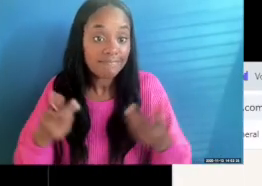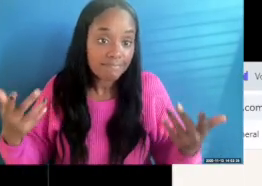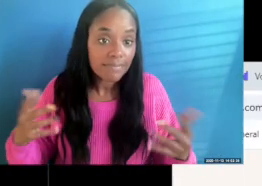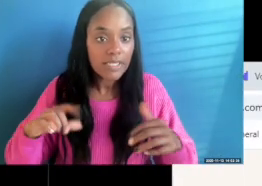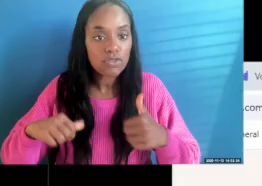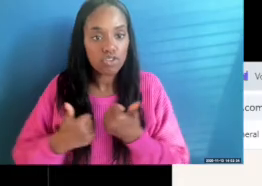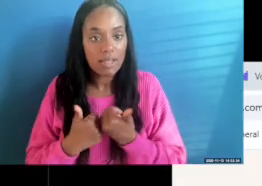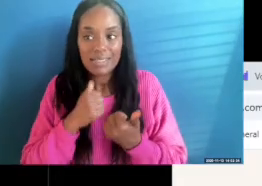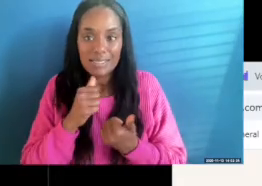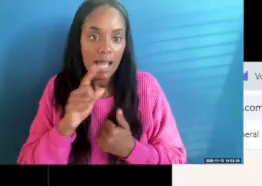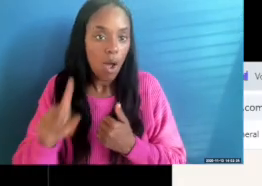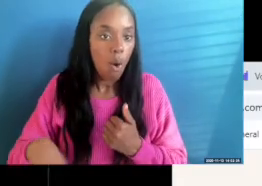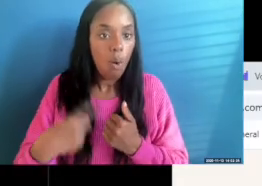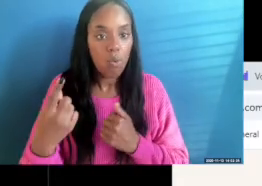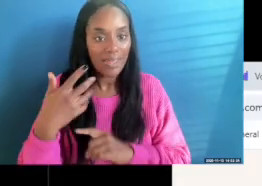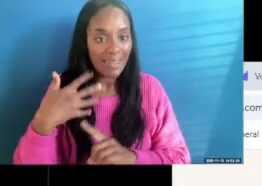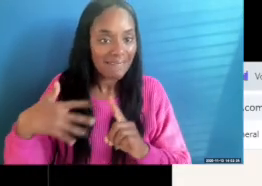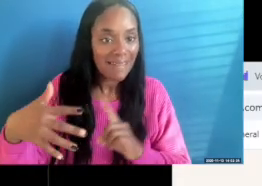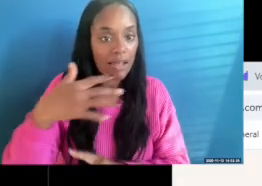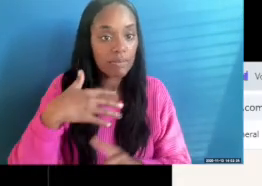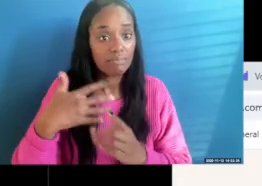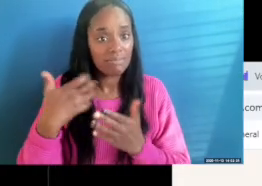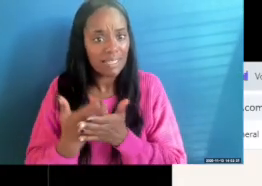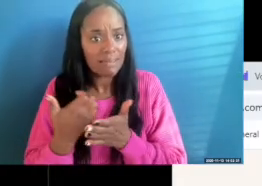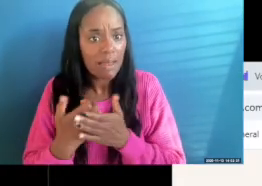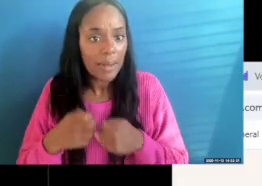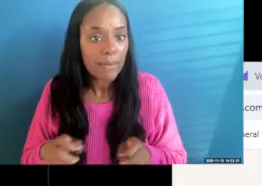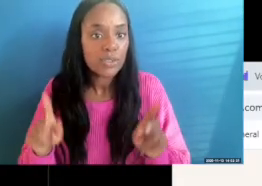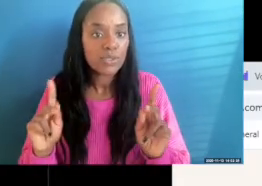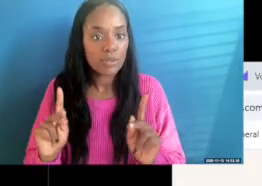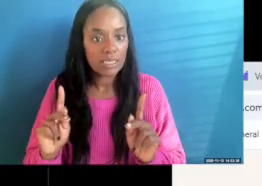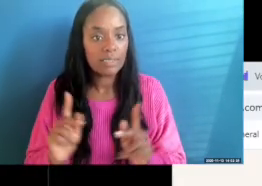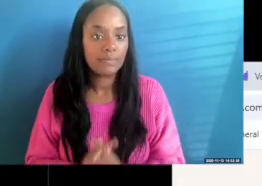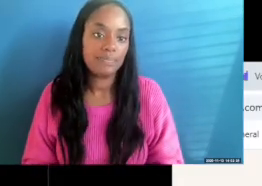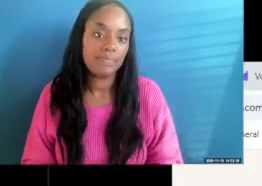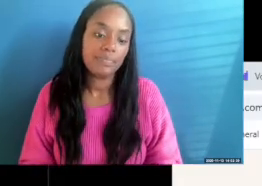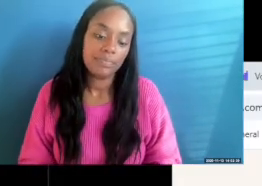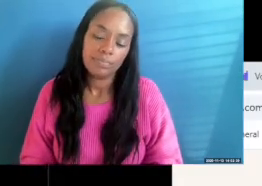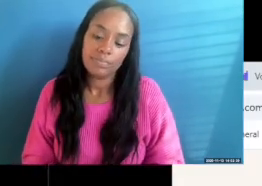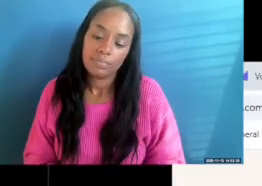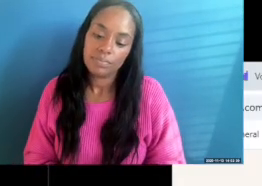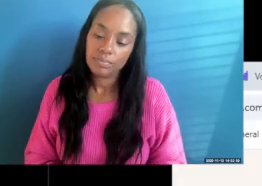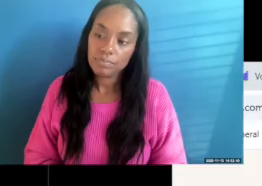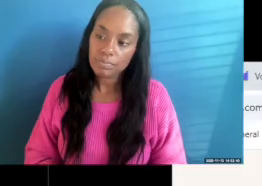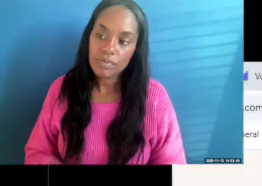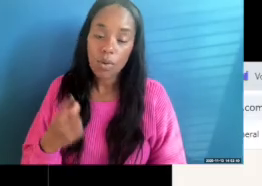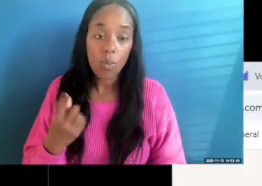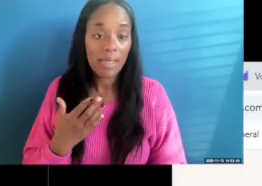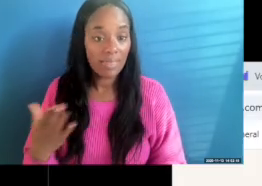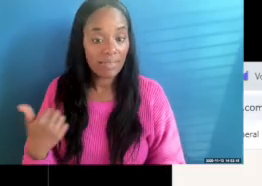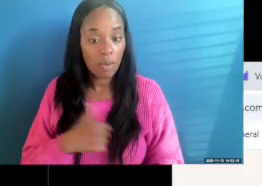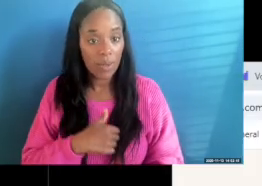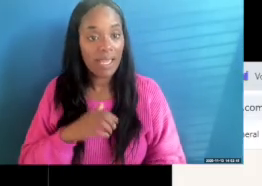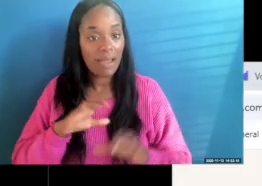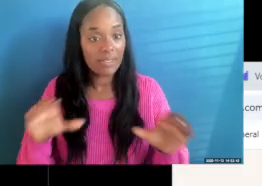years. For city in the middle of between Sacramento and LA without a high school and its own